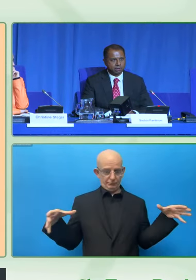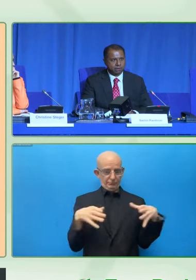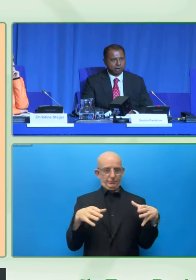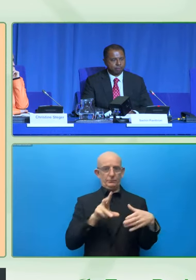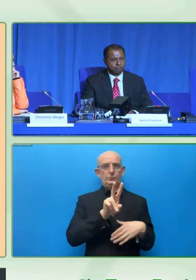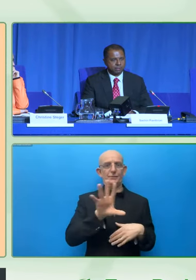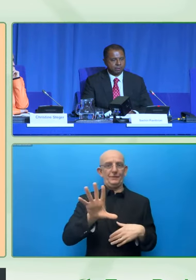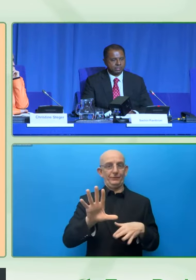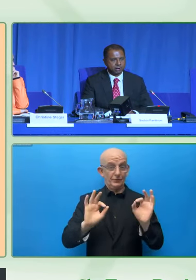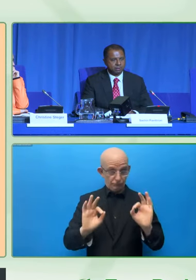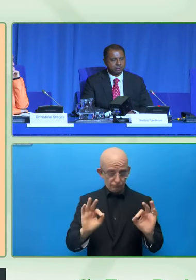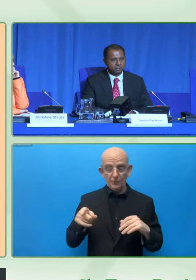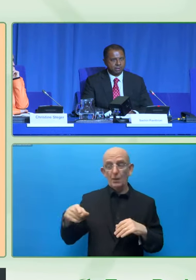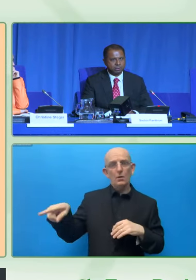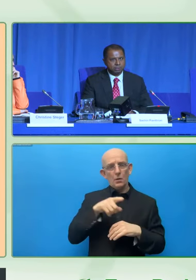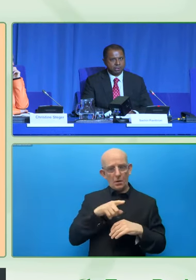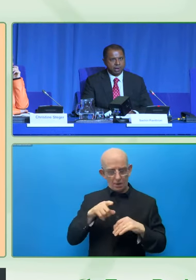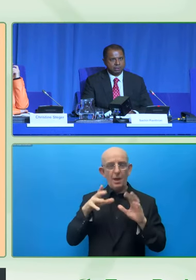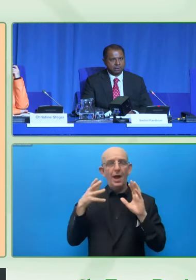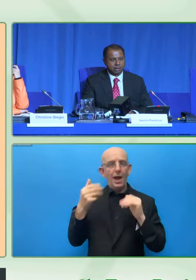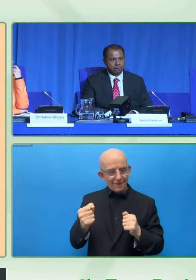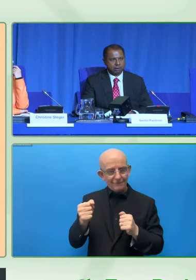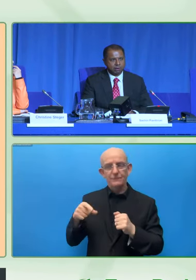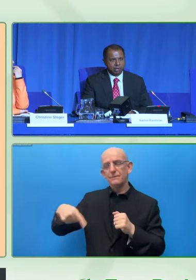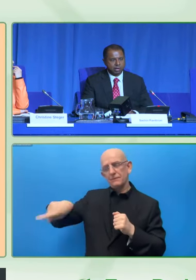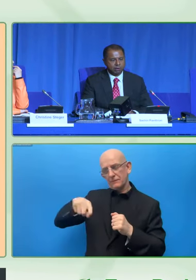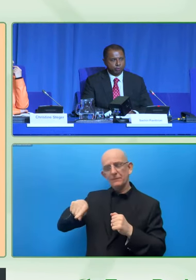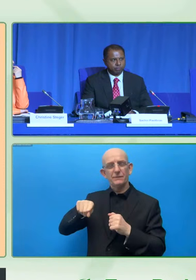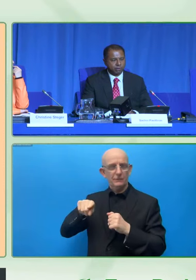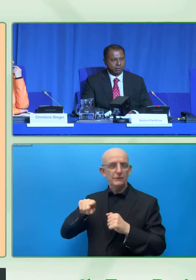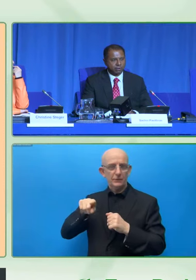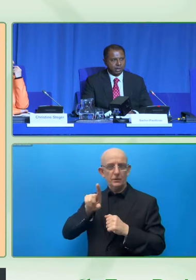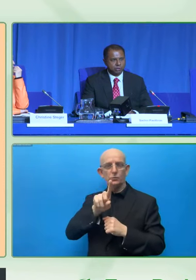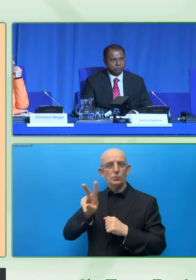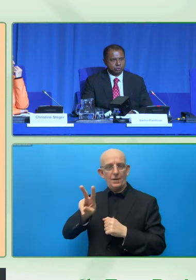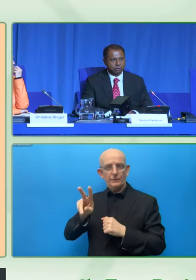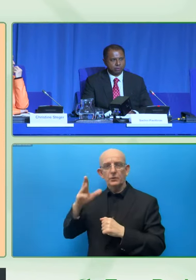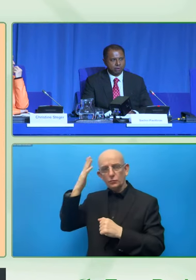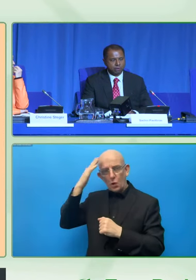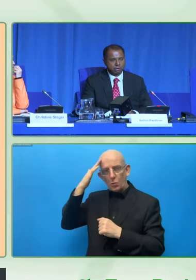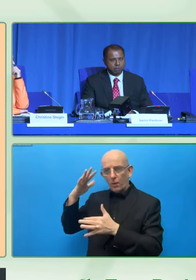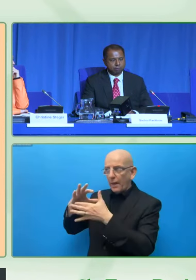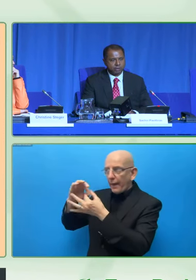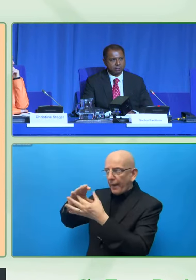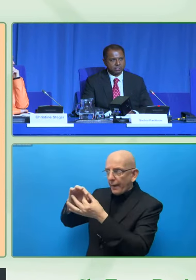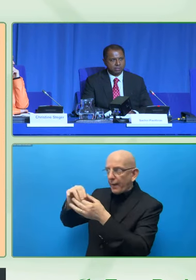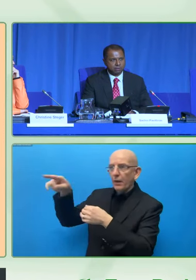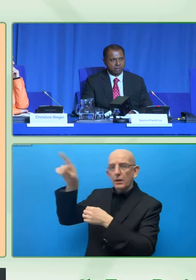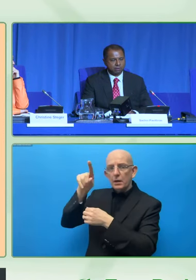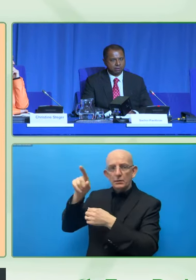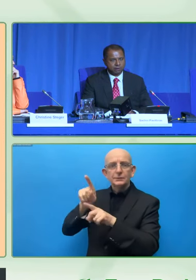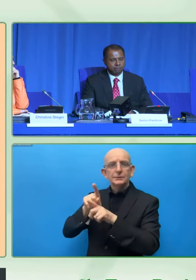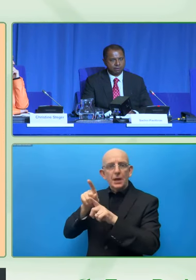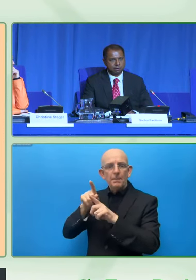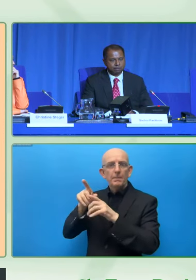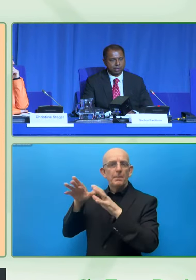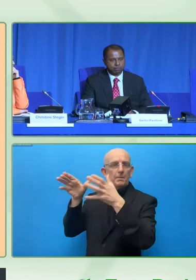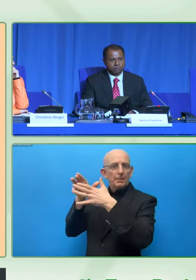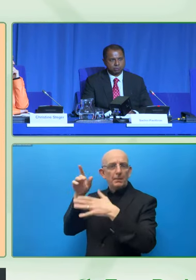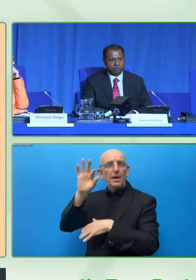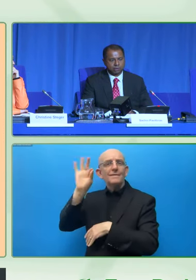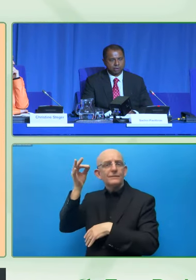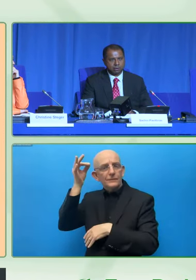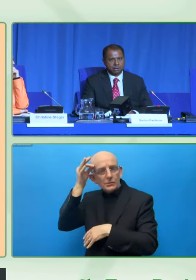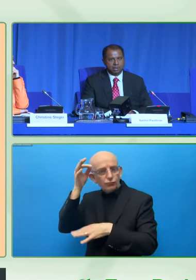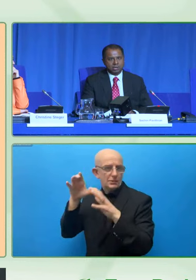adopt our federal standards and they are incorporated into the regulation that their federal